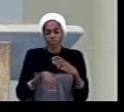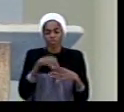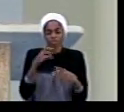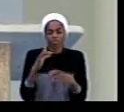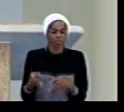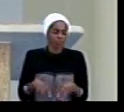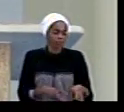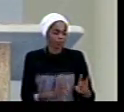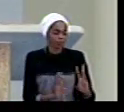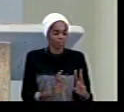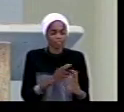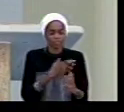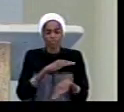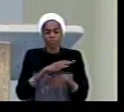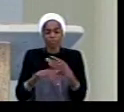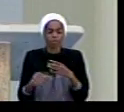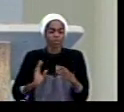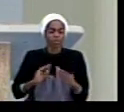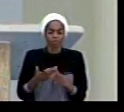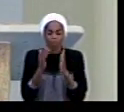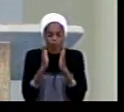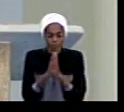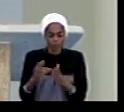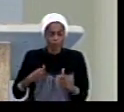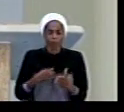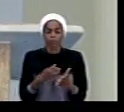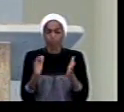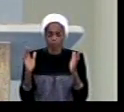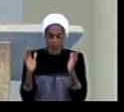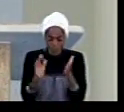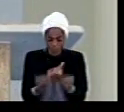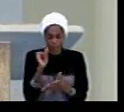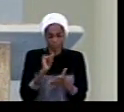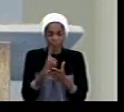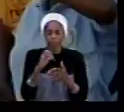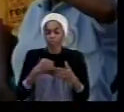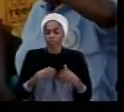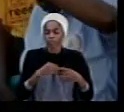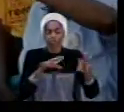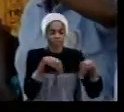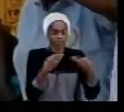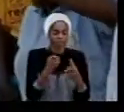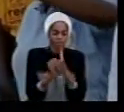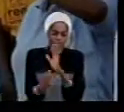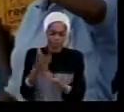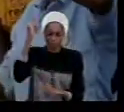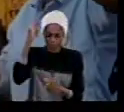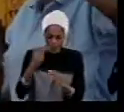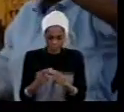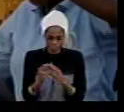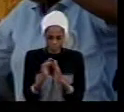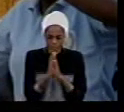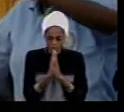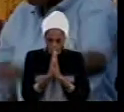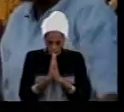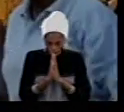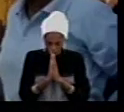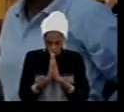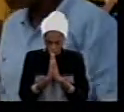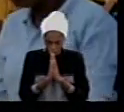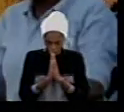and all our requests, we believe, are granted in Jesus' name.